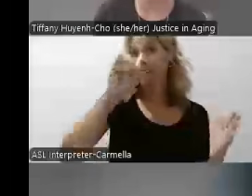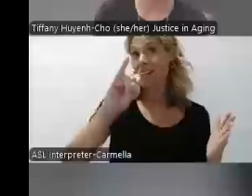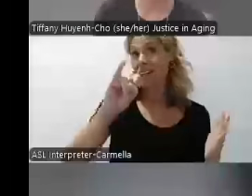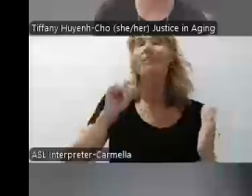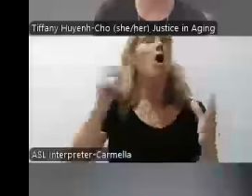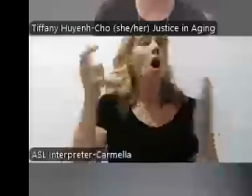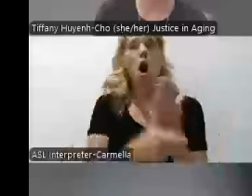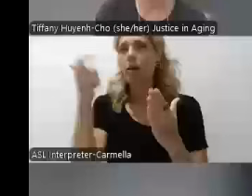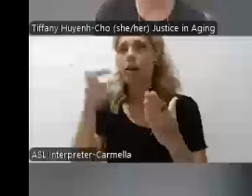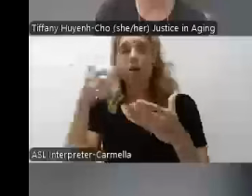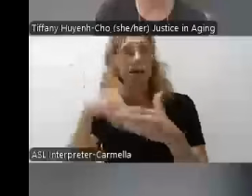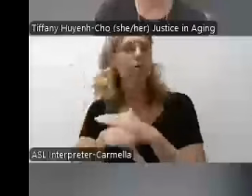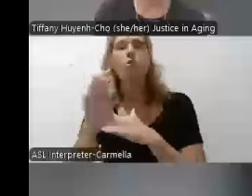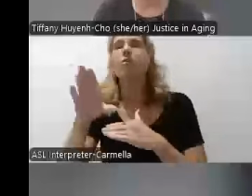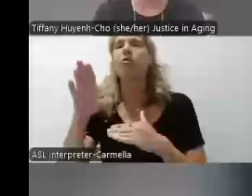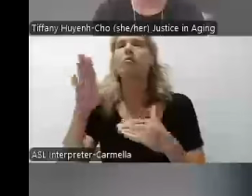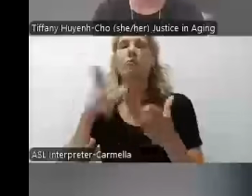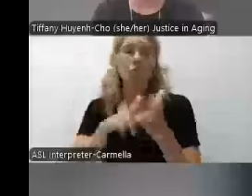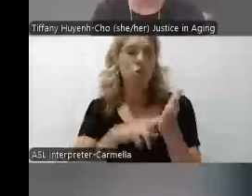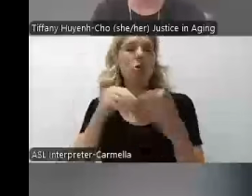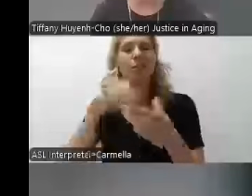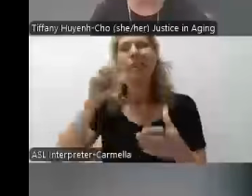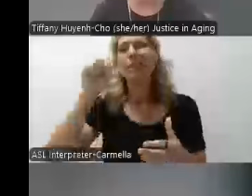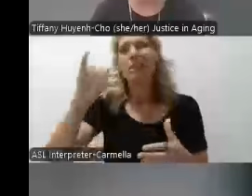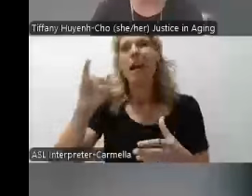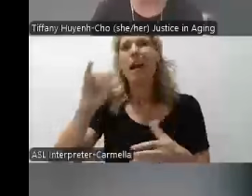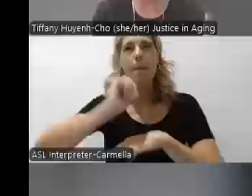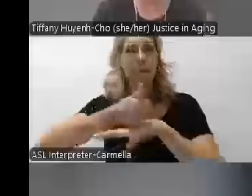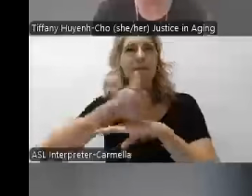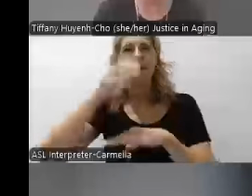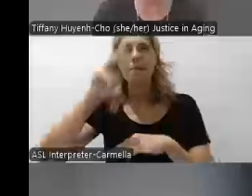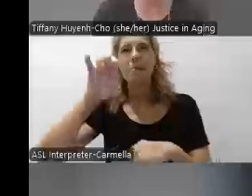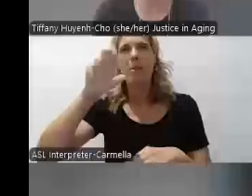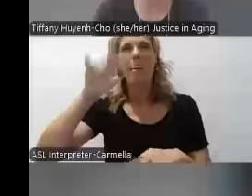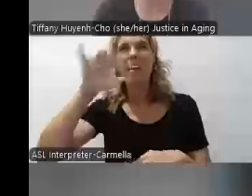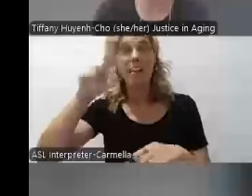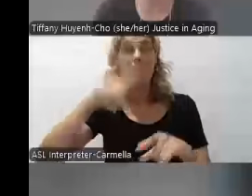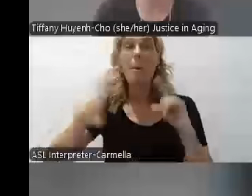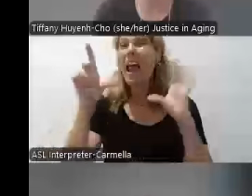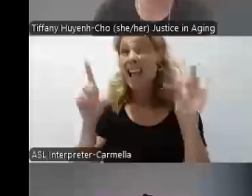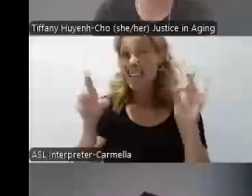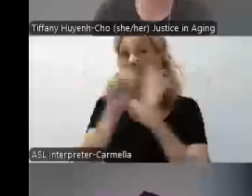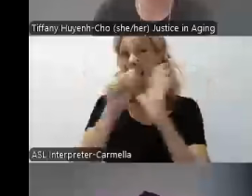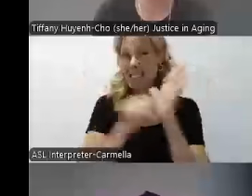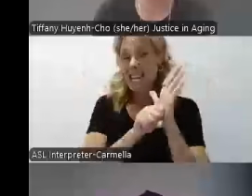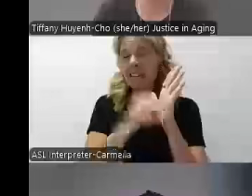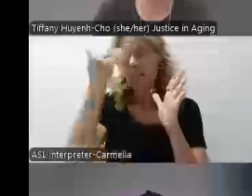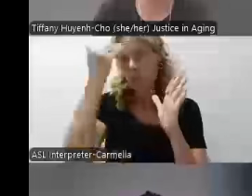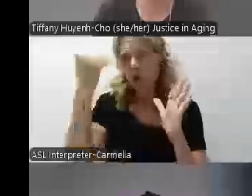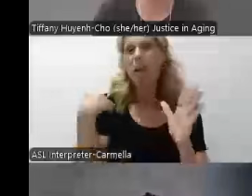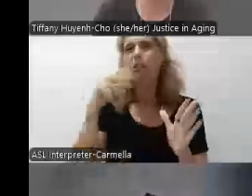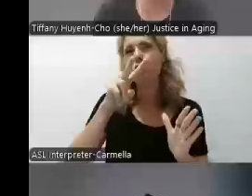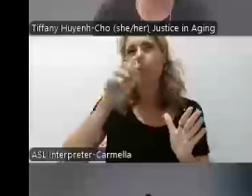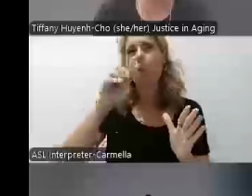enrolled in that SSI-based Medicaid. However, there are about 8 states, known as 209B